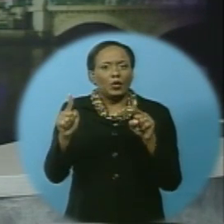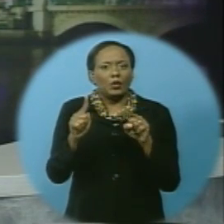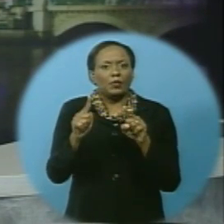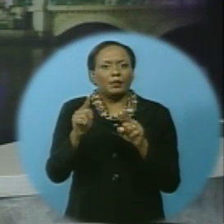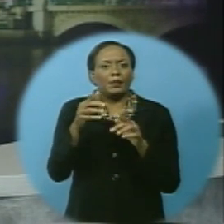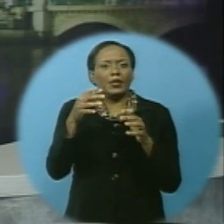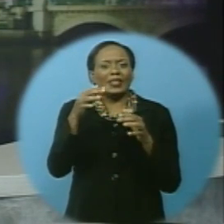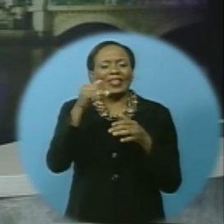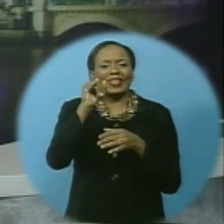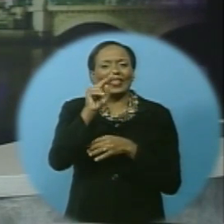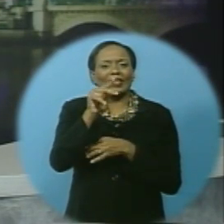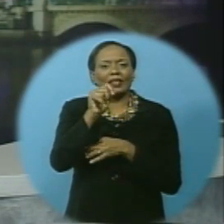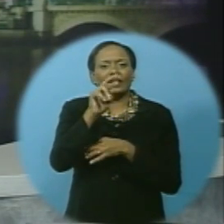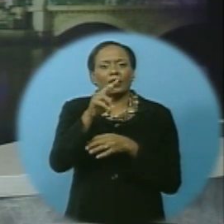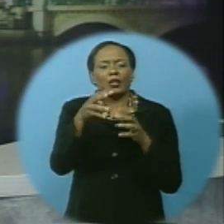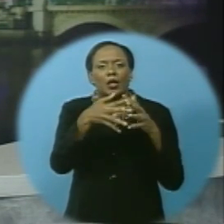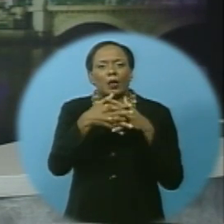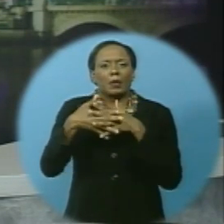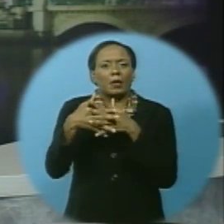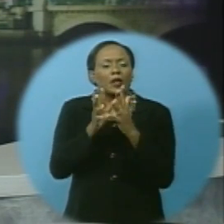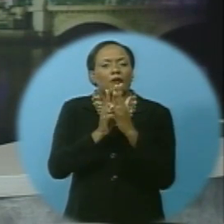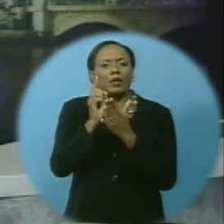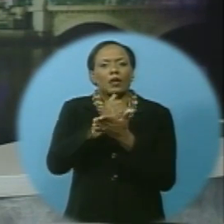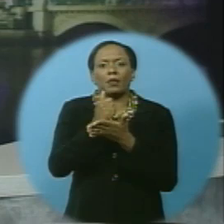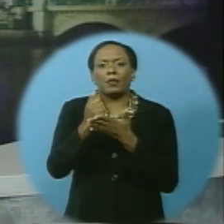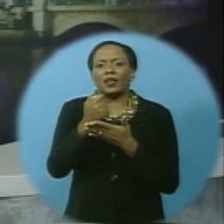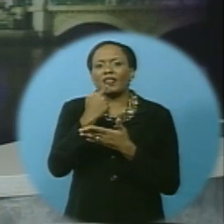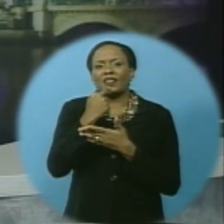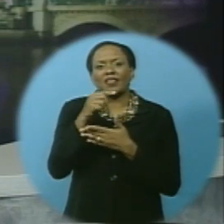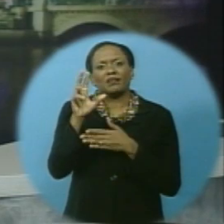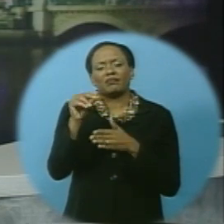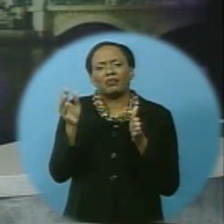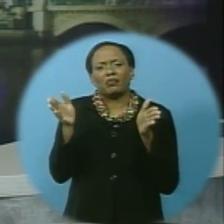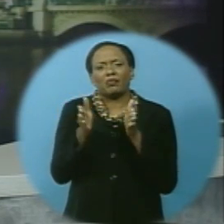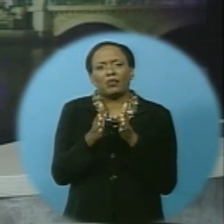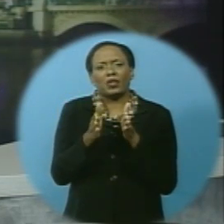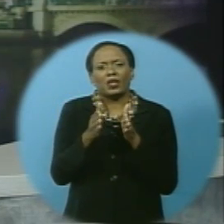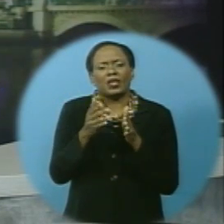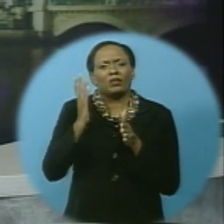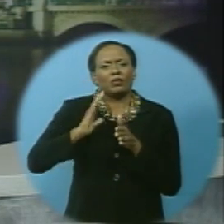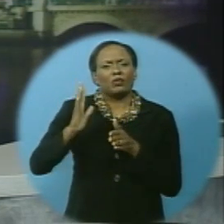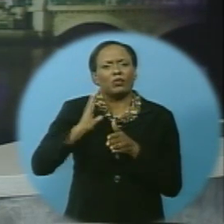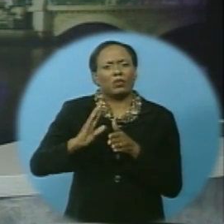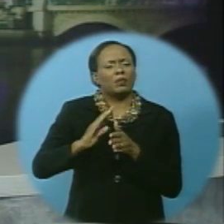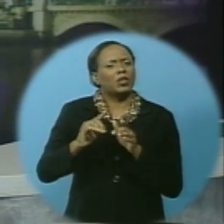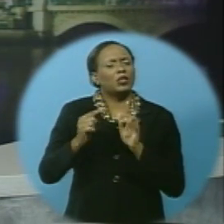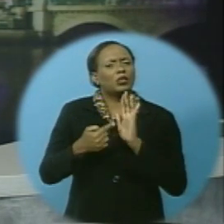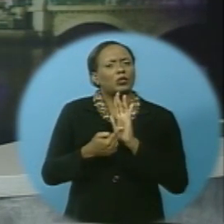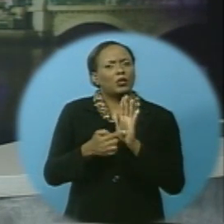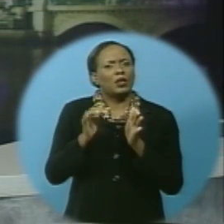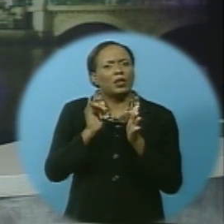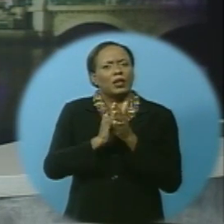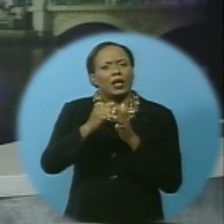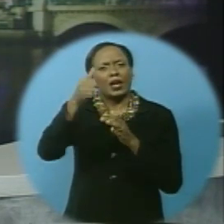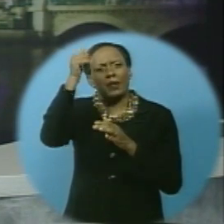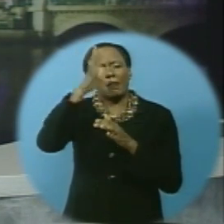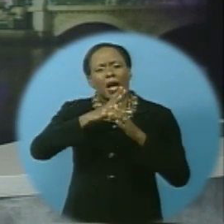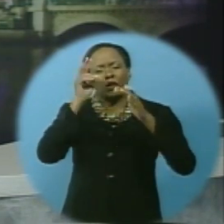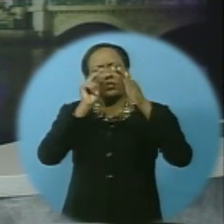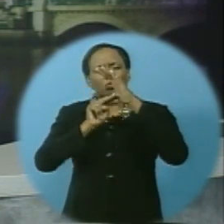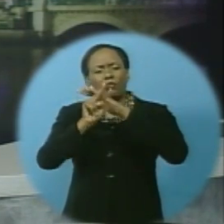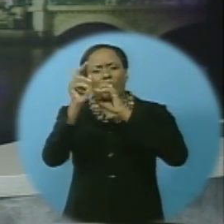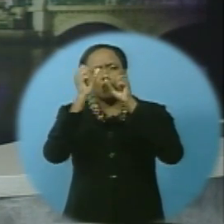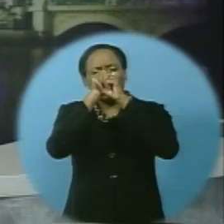for smaller lanes. He says proposing that plan in the early 1980s showed that Mr. Adams was a man ahead of